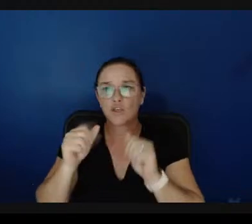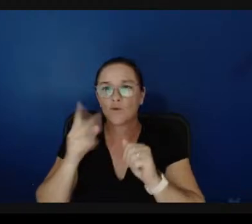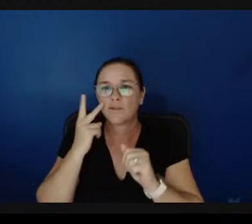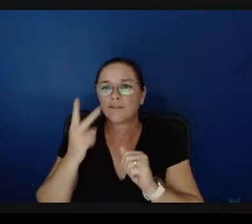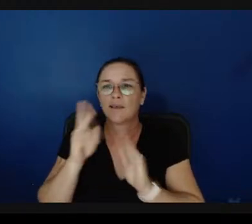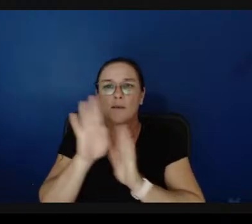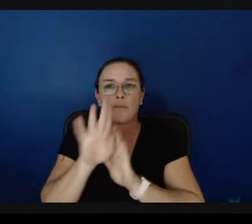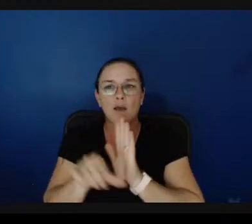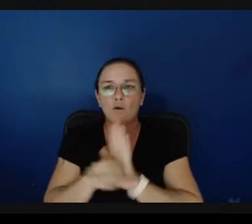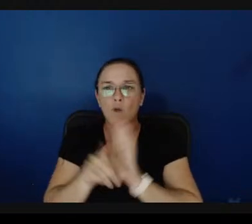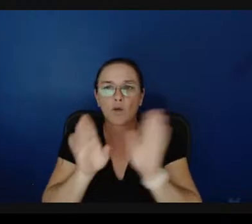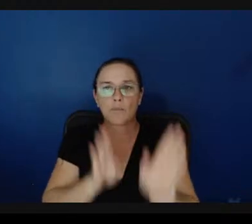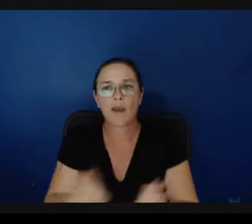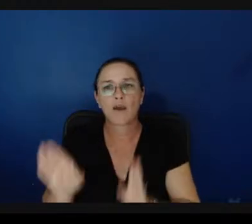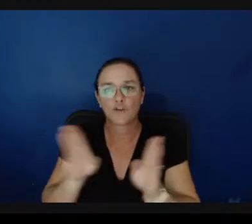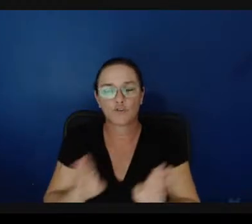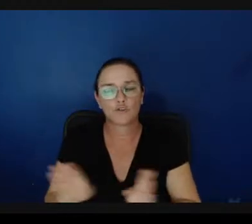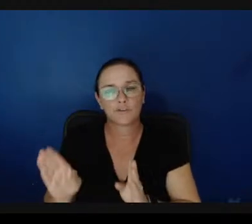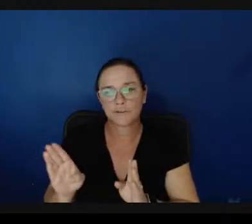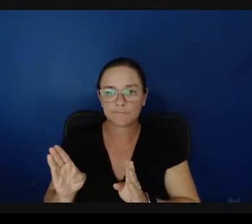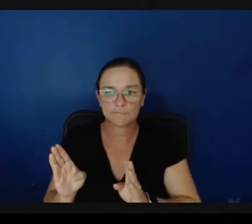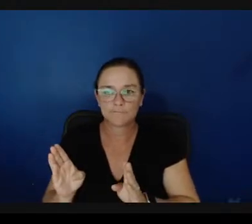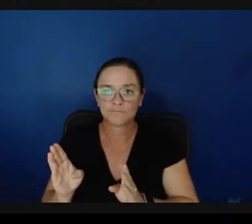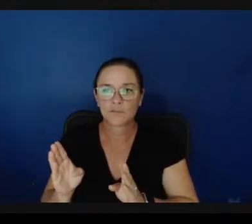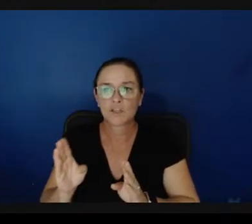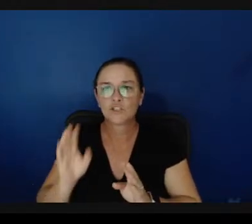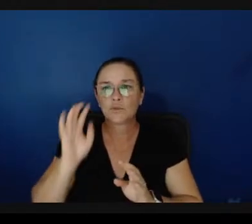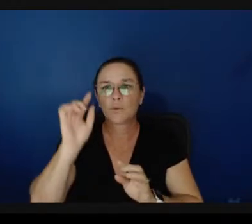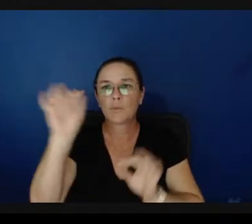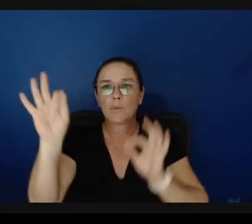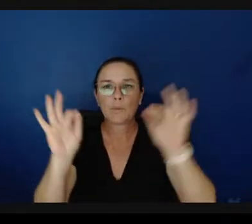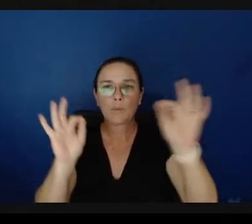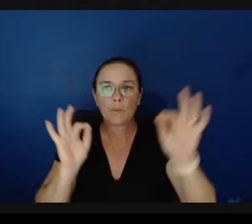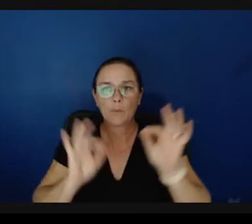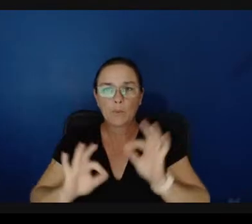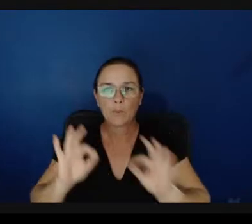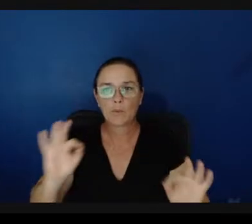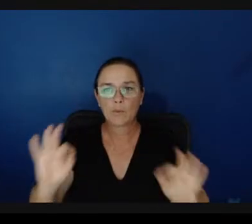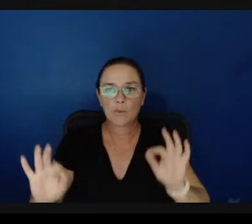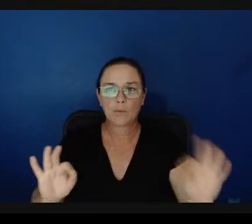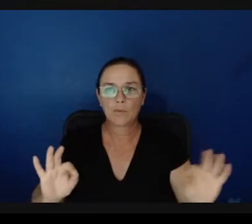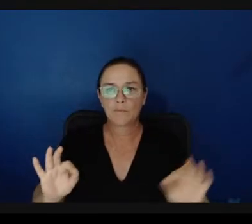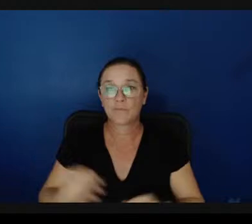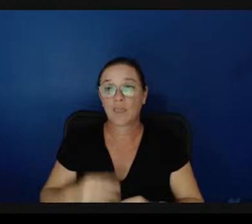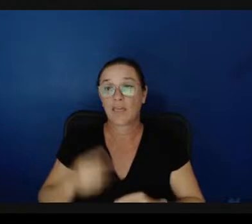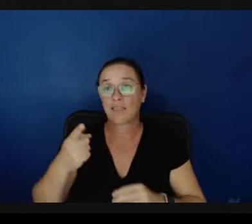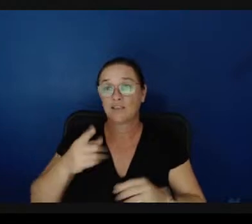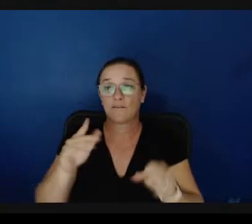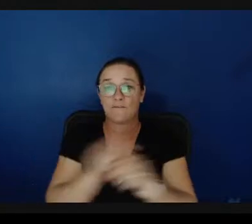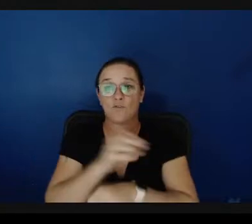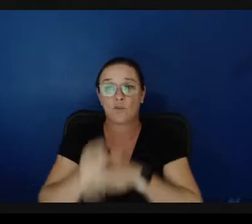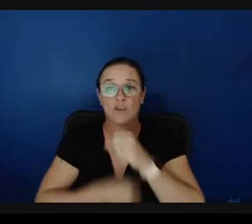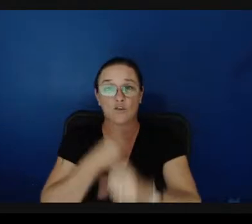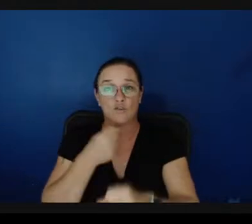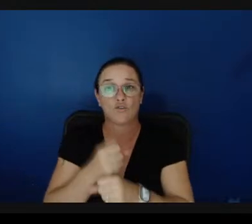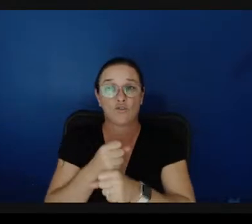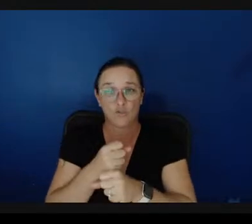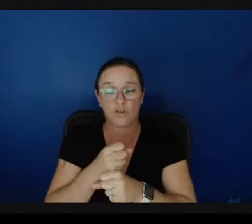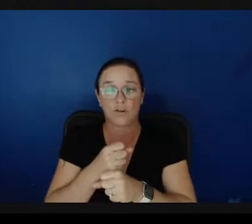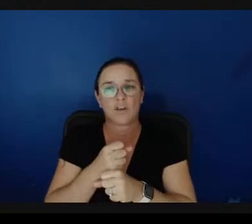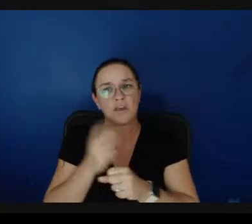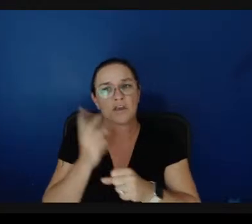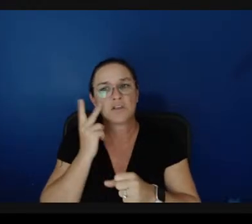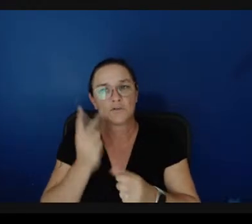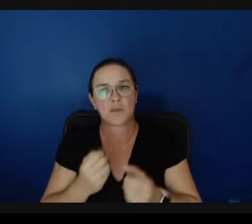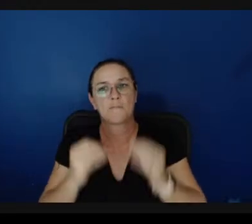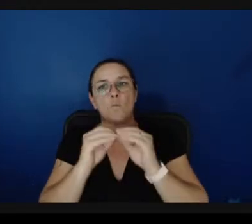pattern very randomly dispersed across the whole map here. So looking at the whole year, you see a little more,